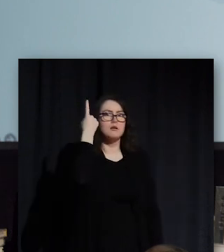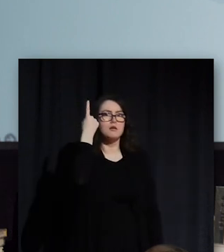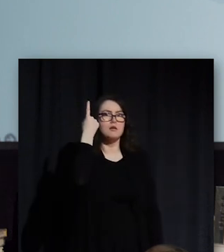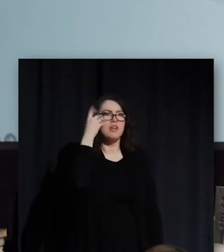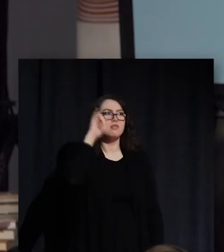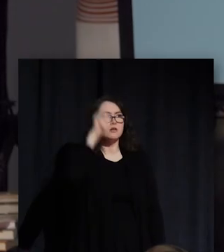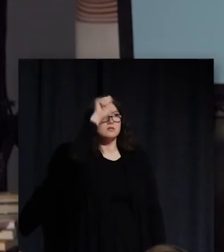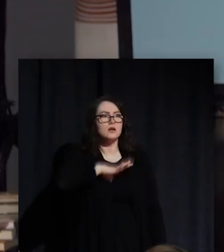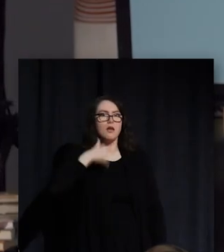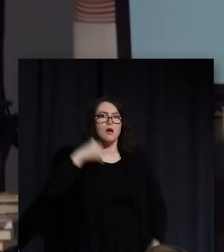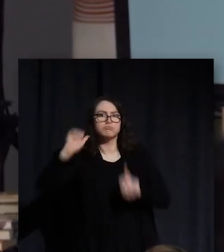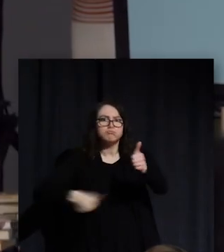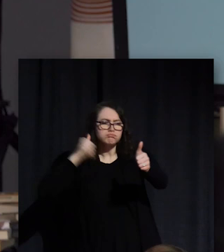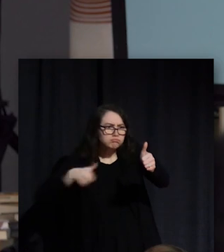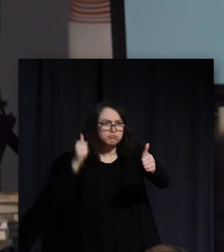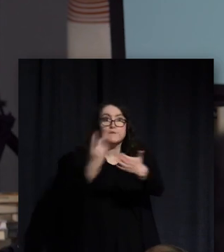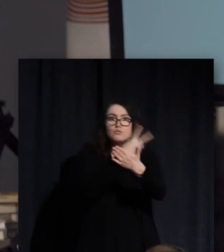been chasing for 2 weeks.